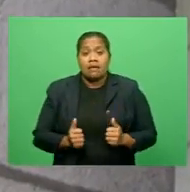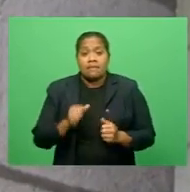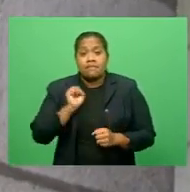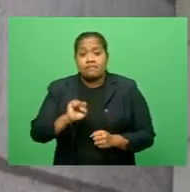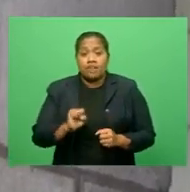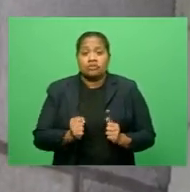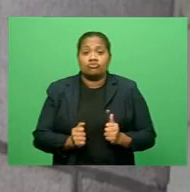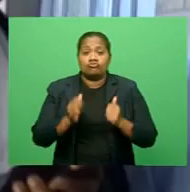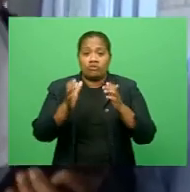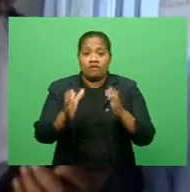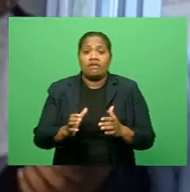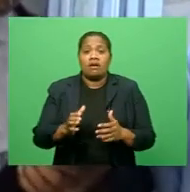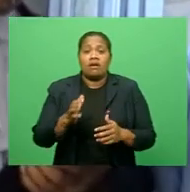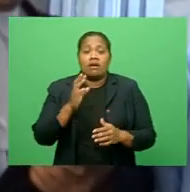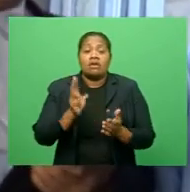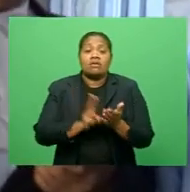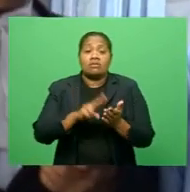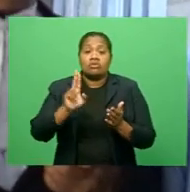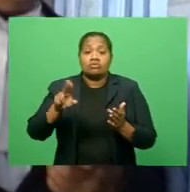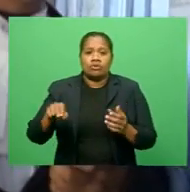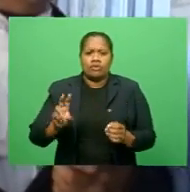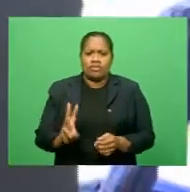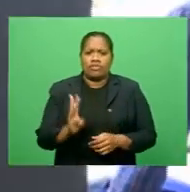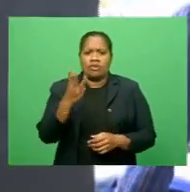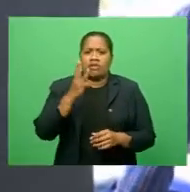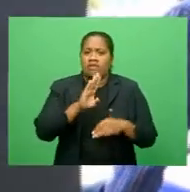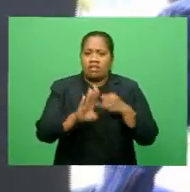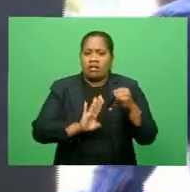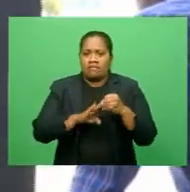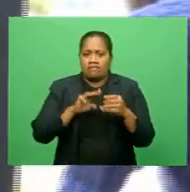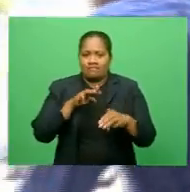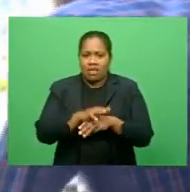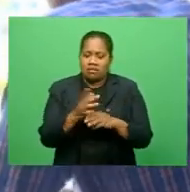in Nausori on the 3rd of last month, causing